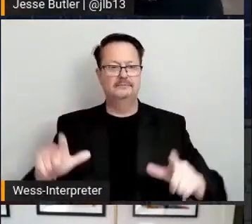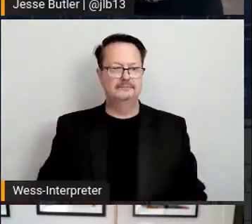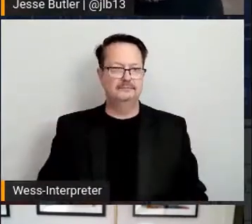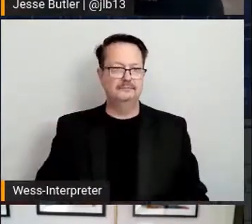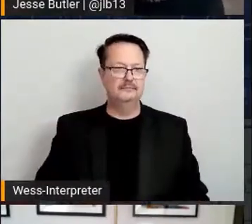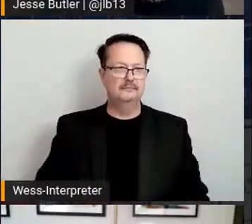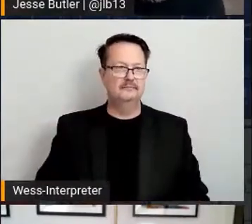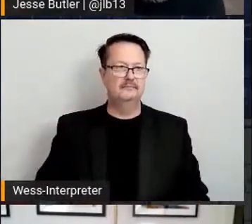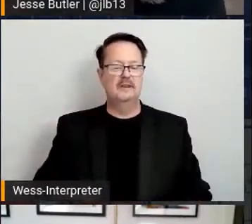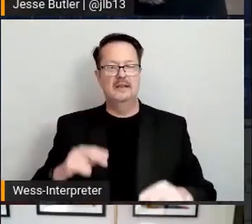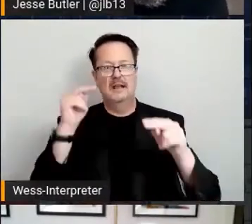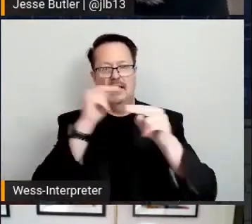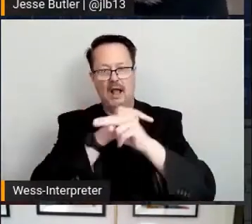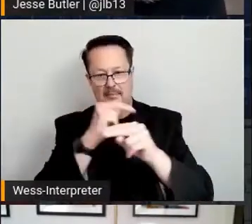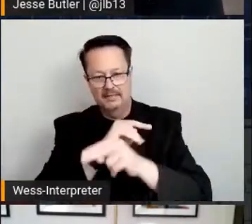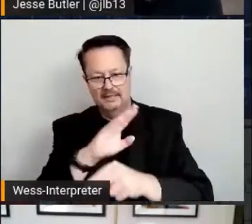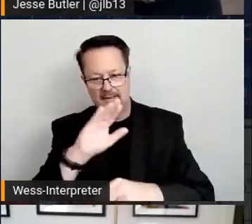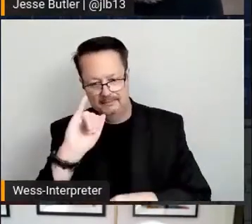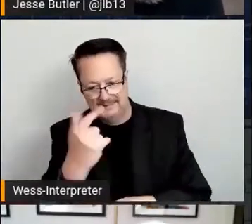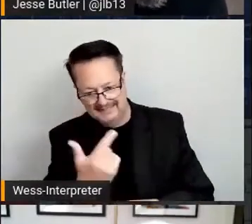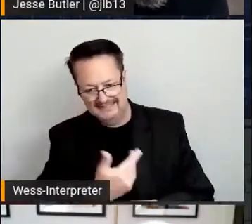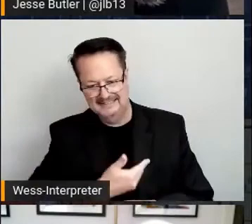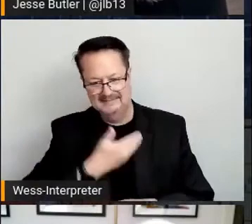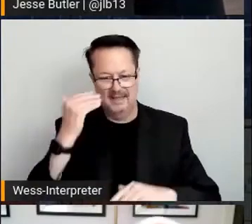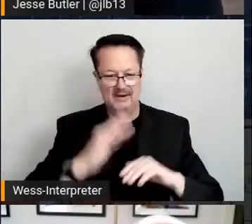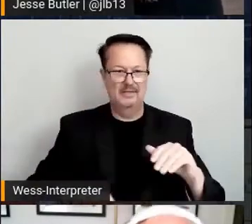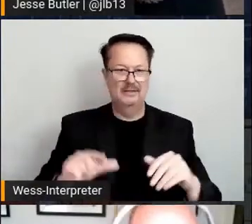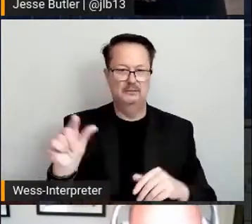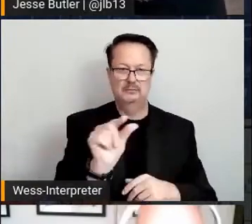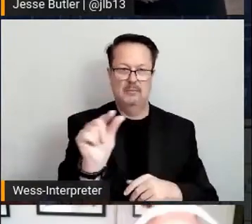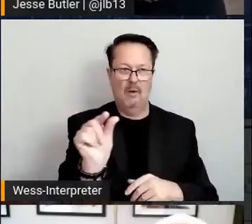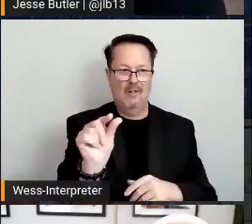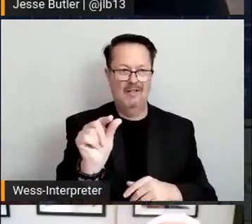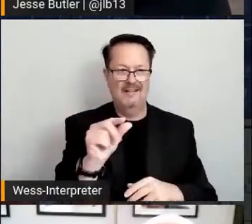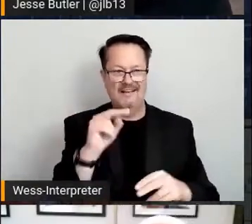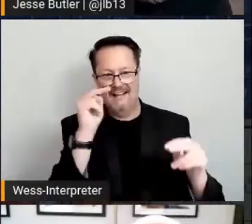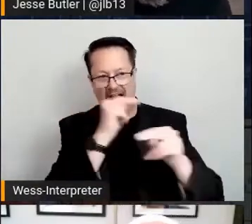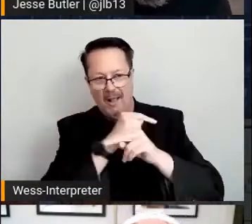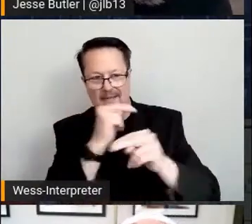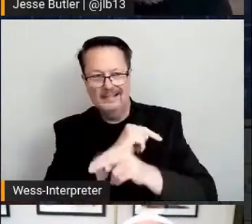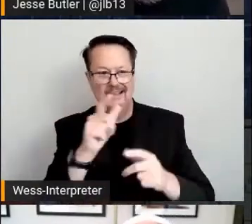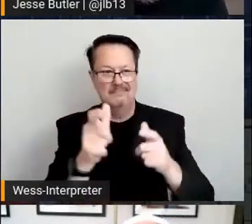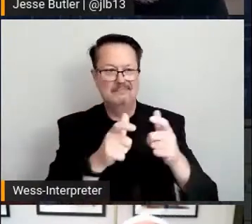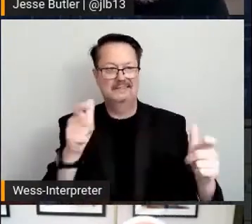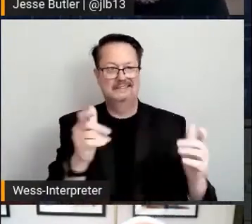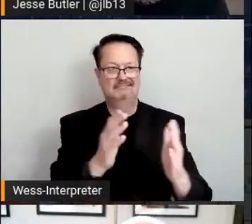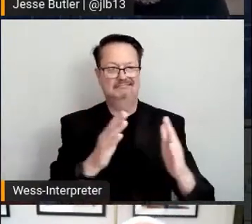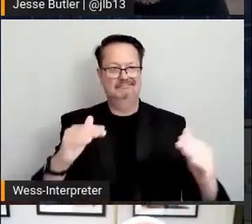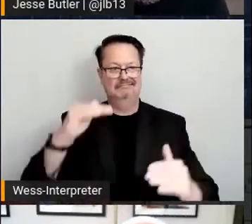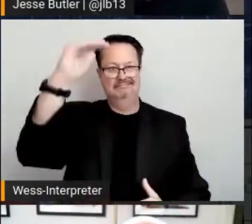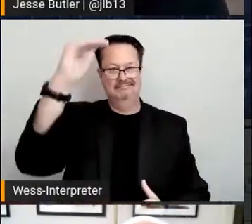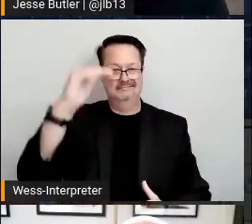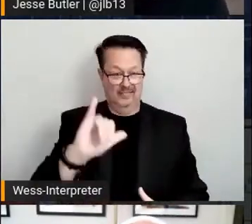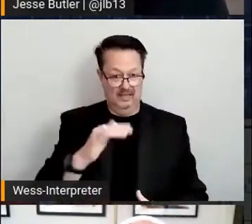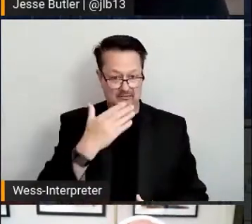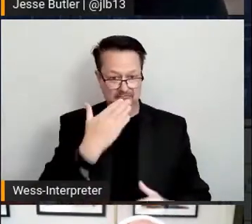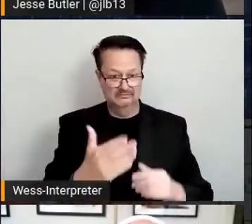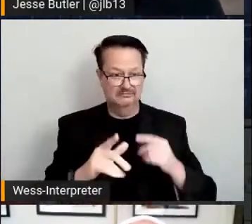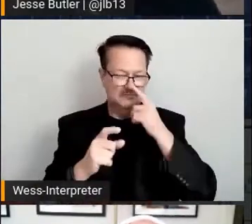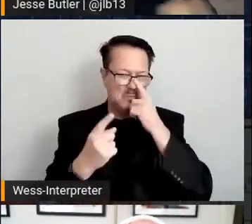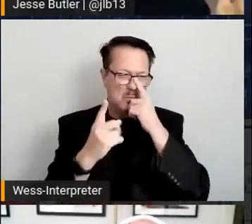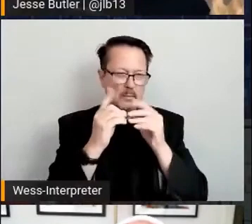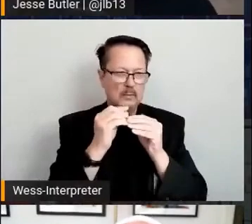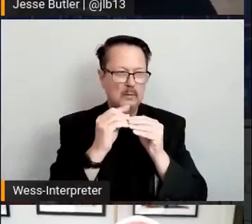Comically big is better than too small. That's my motto. Comically big. Love it. Okay, is this good? Maybe one